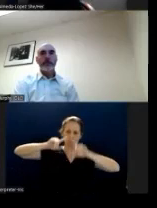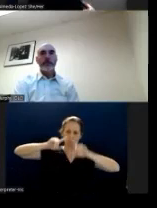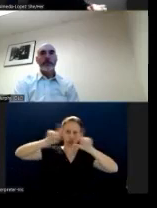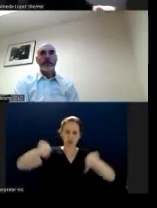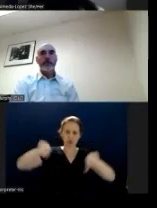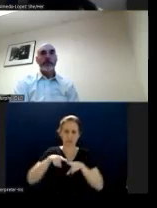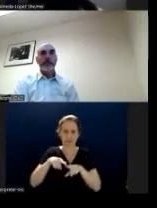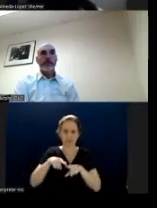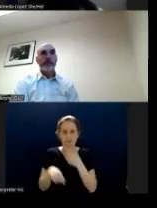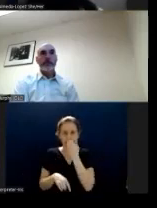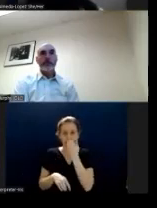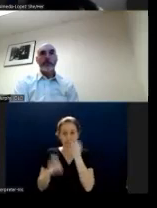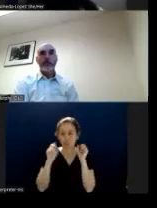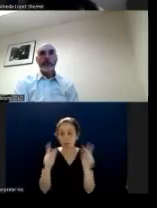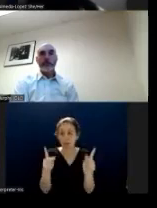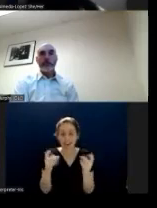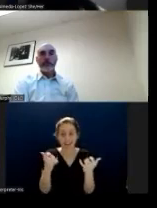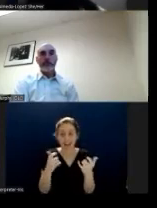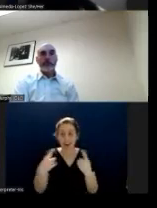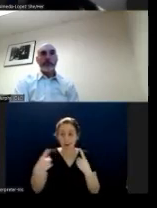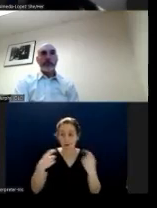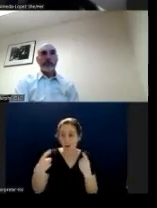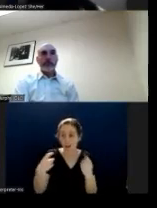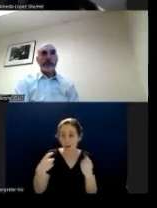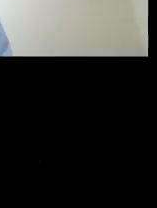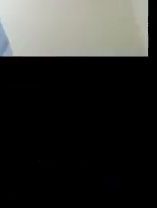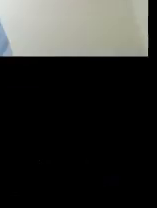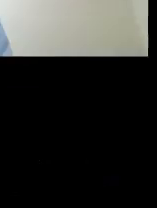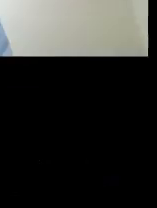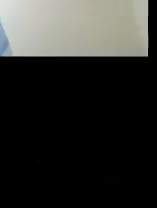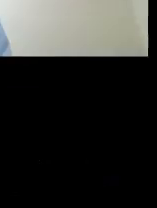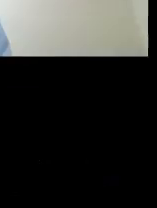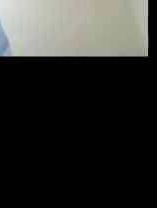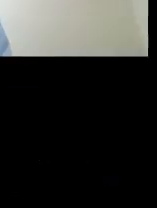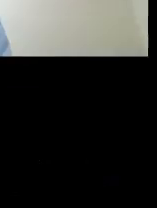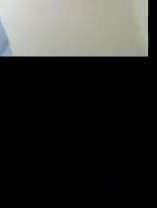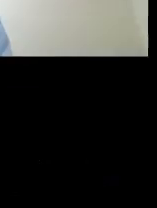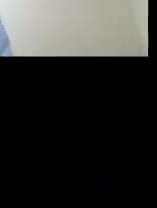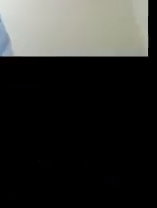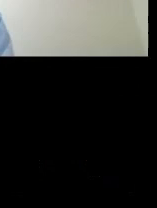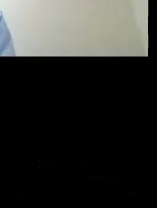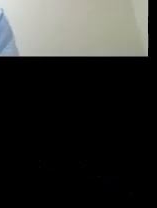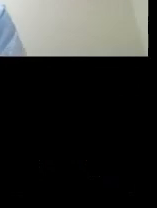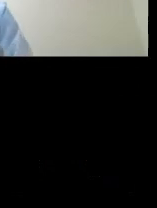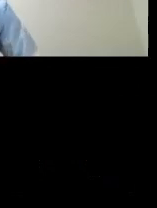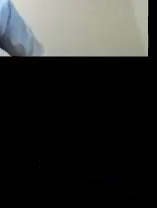it. Okay, questions, and I will stop sharing my screen.